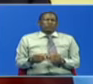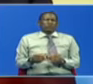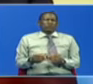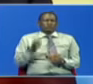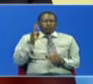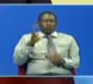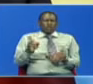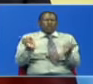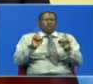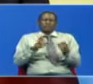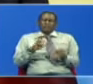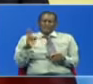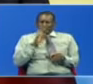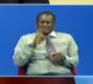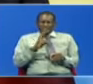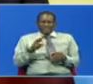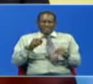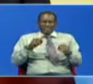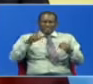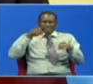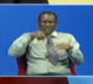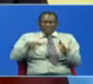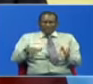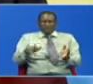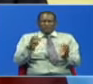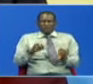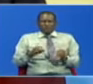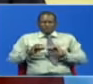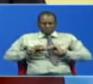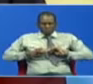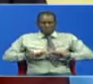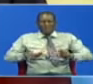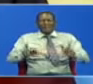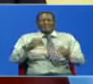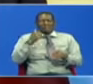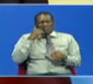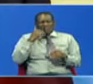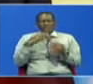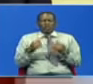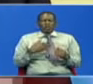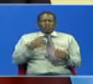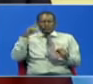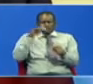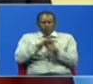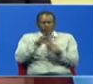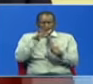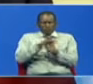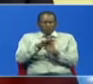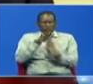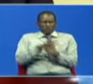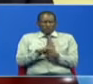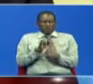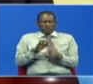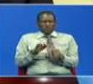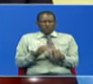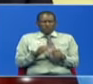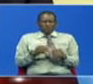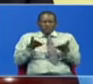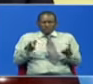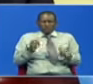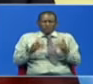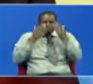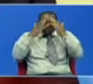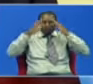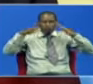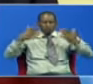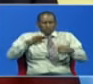will not be a risk factor in terms of transmission of the disease. So there's a lot of unknowns as far as COVID-19